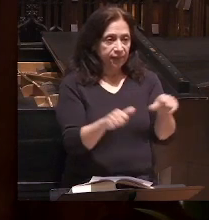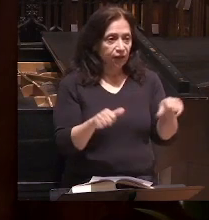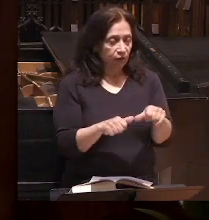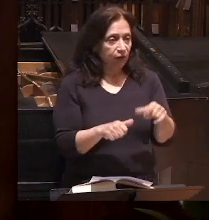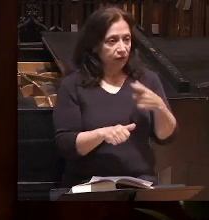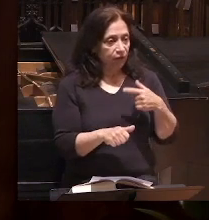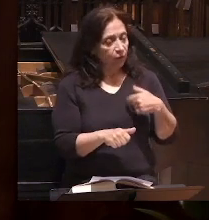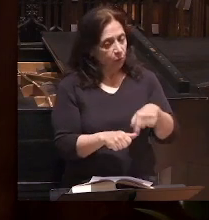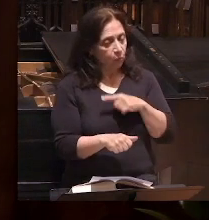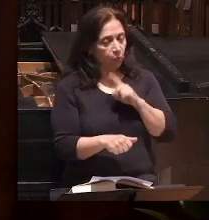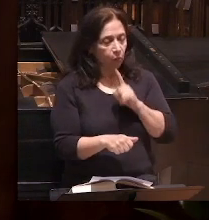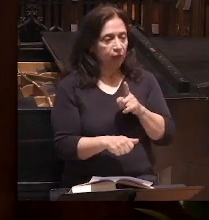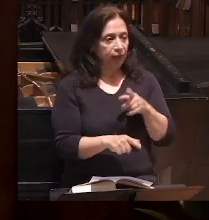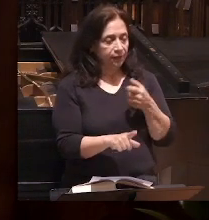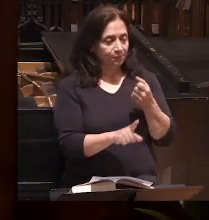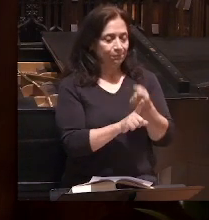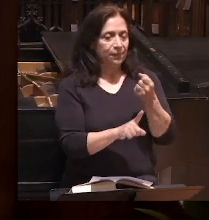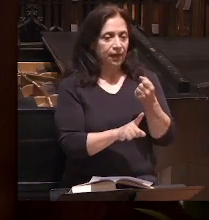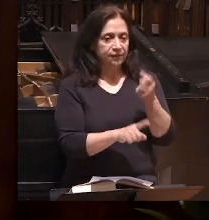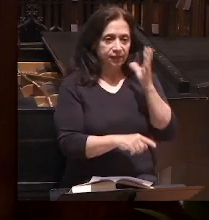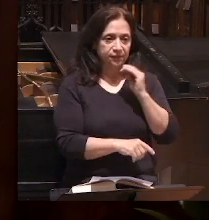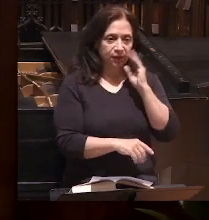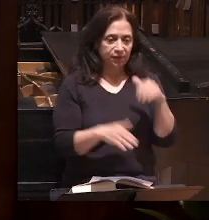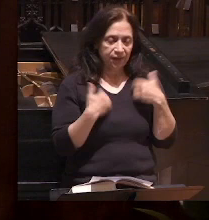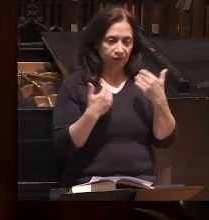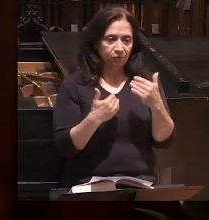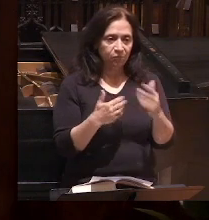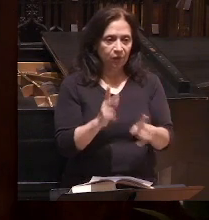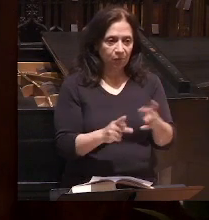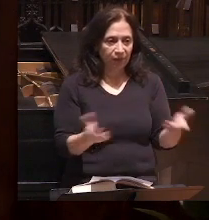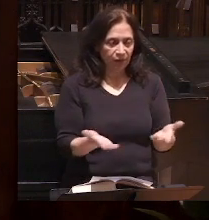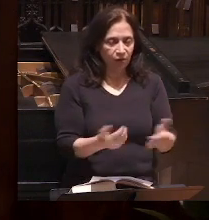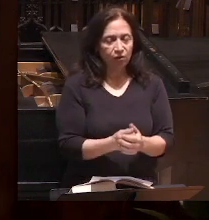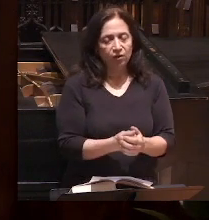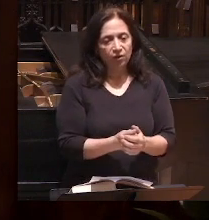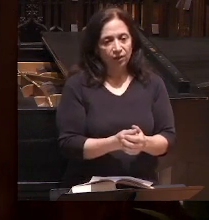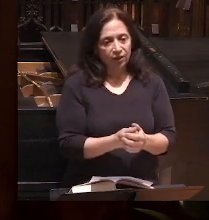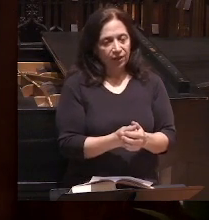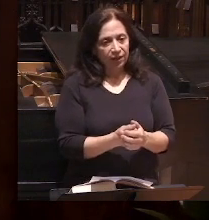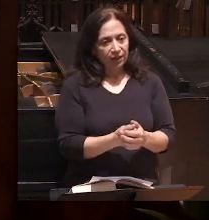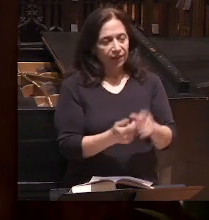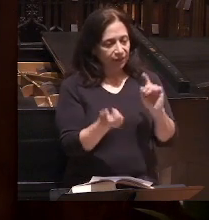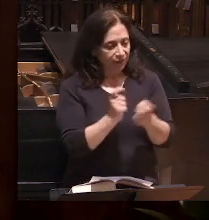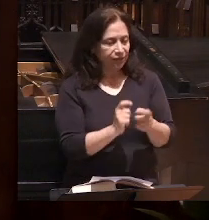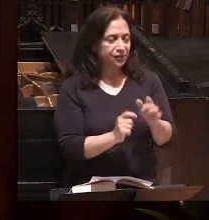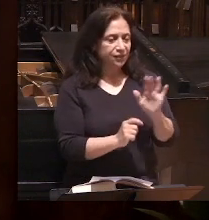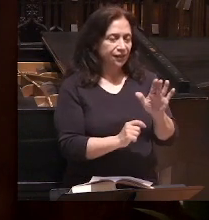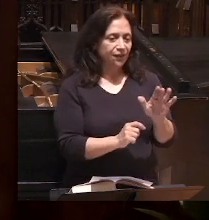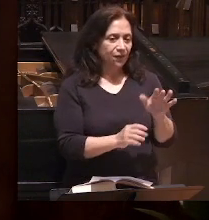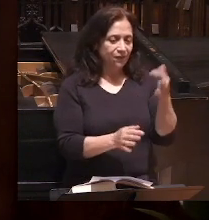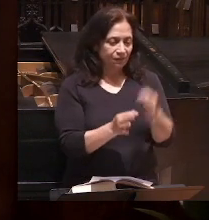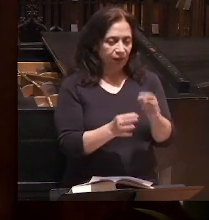really shapes the experiences that these young people have, shape their faith